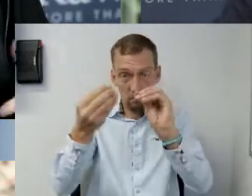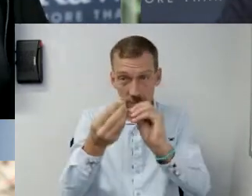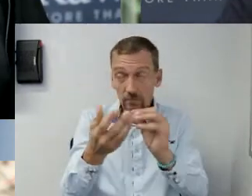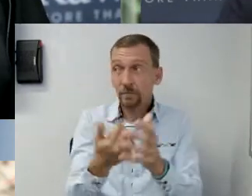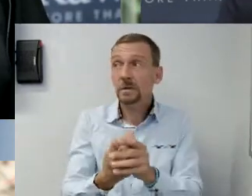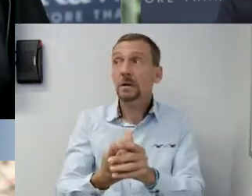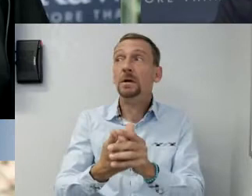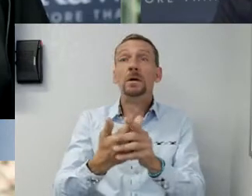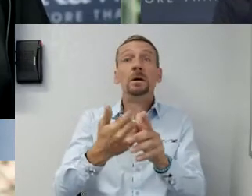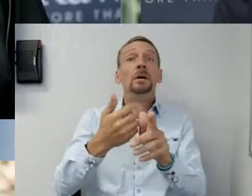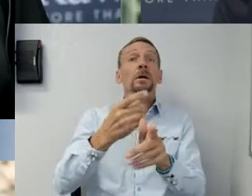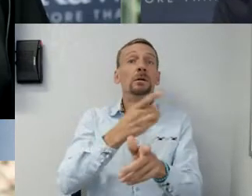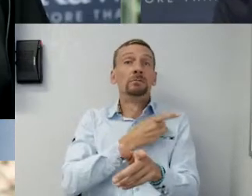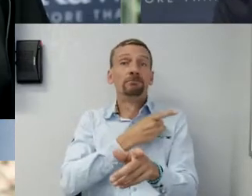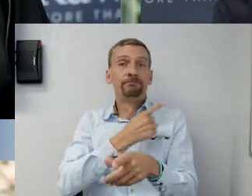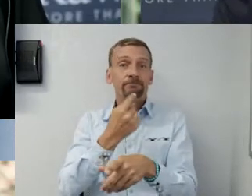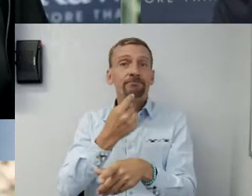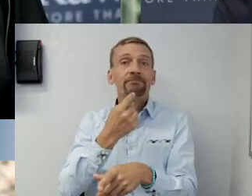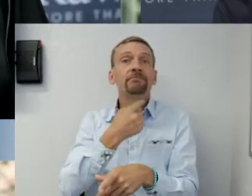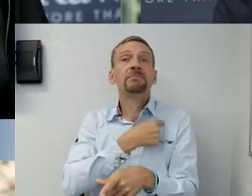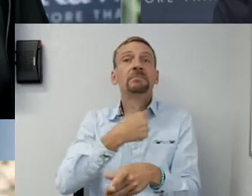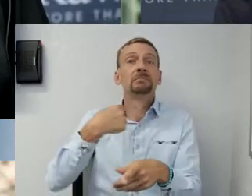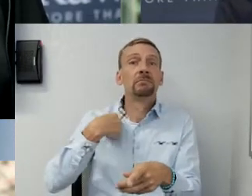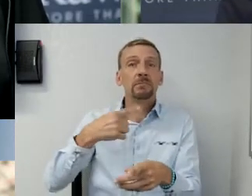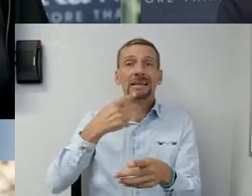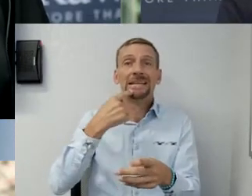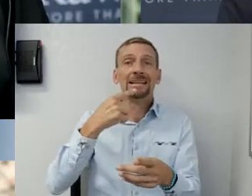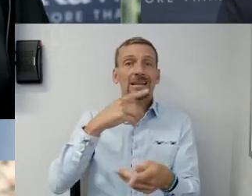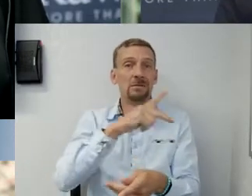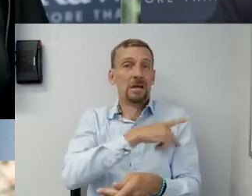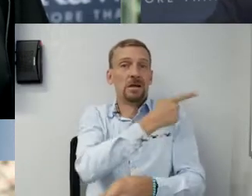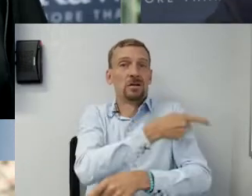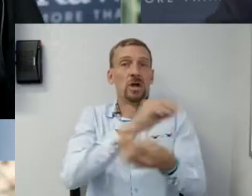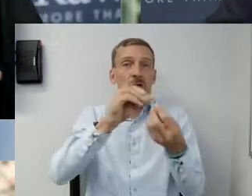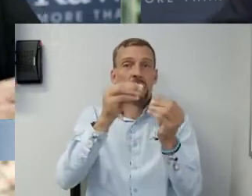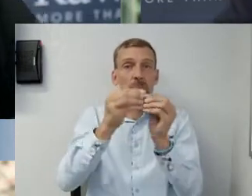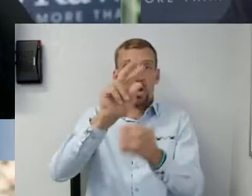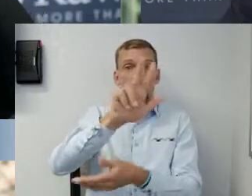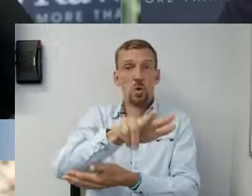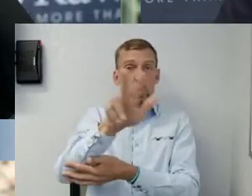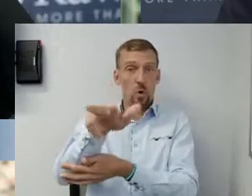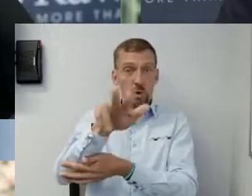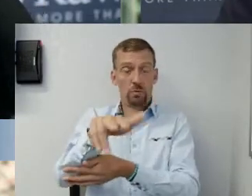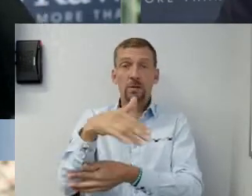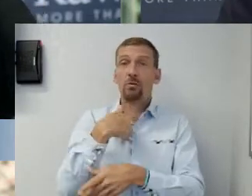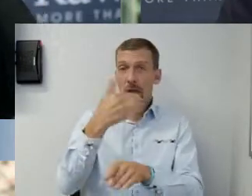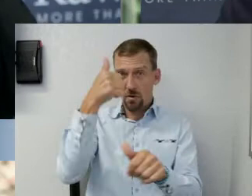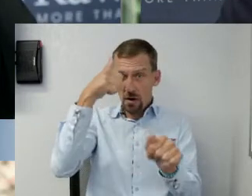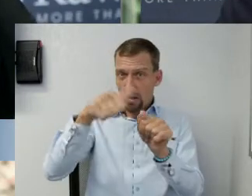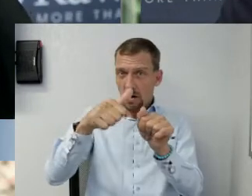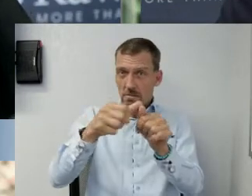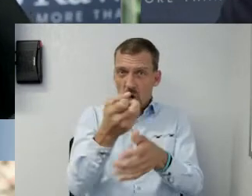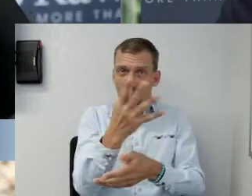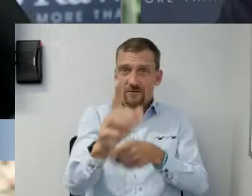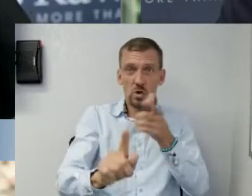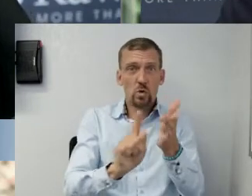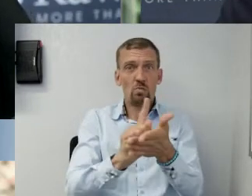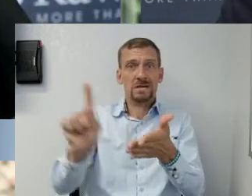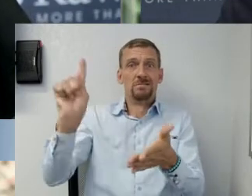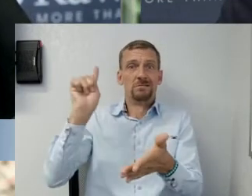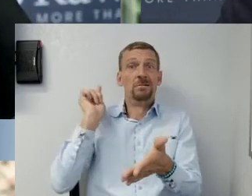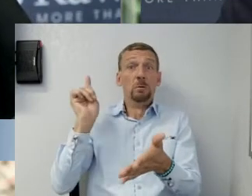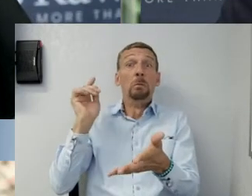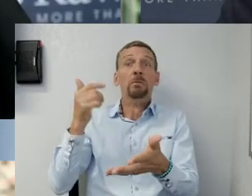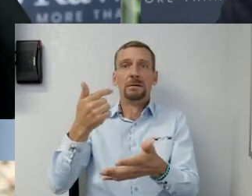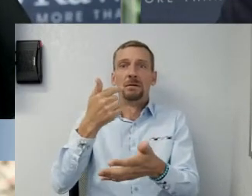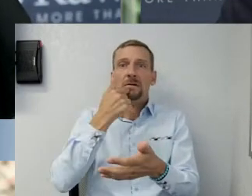So we talked about 33 being our inpatient number. Yes. And so a few weeks ago, our hospital was really at